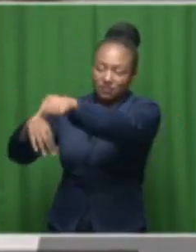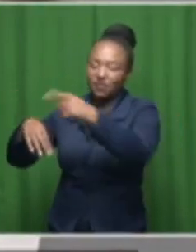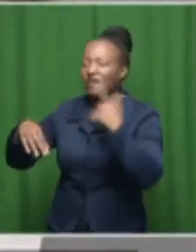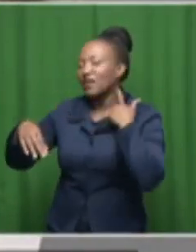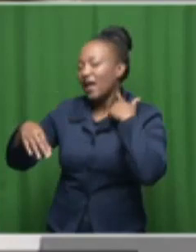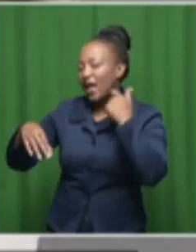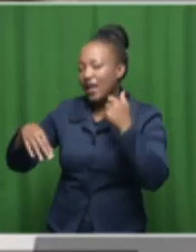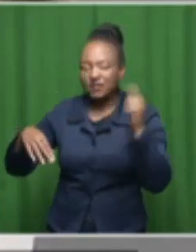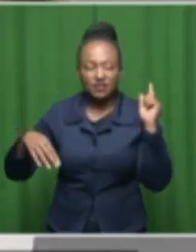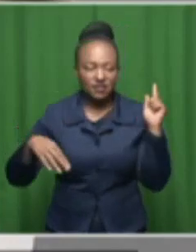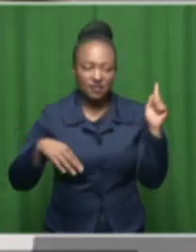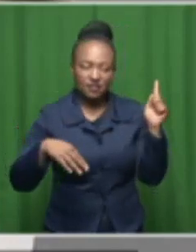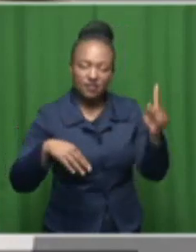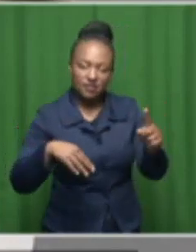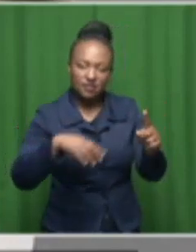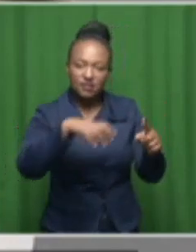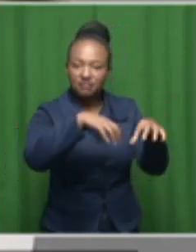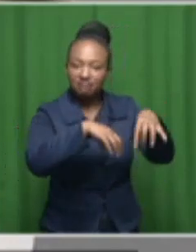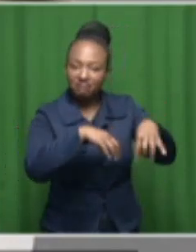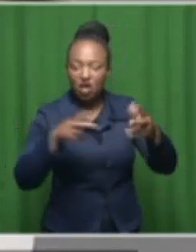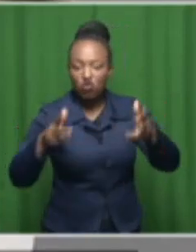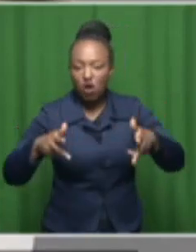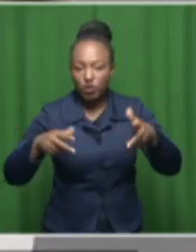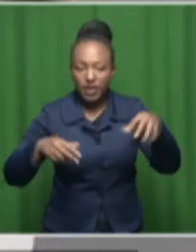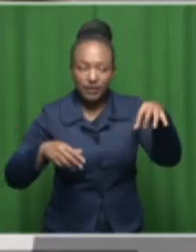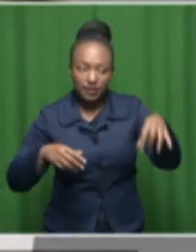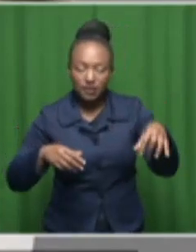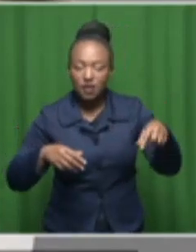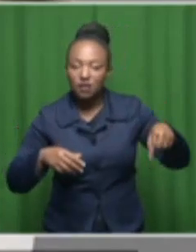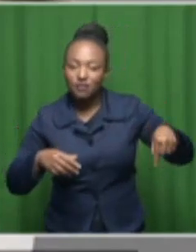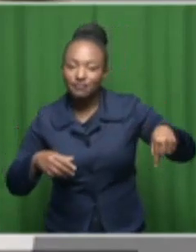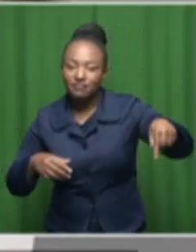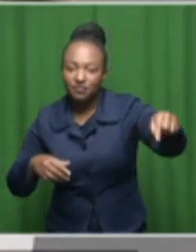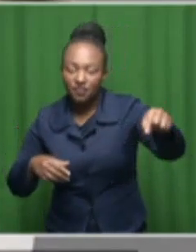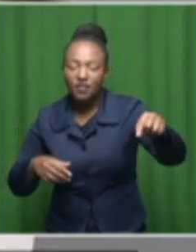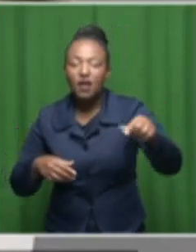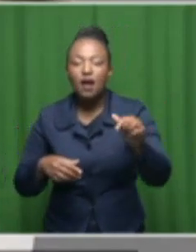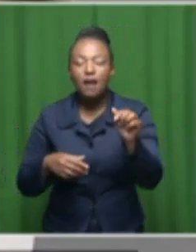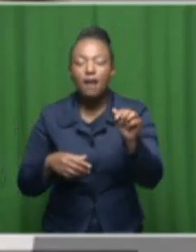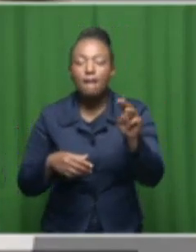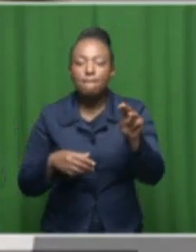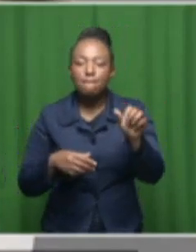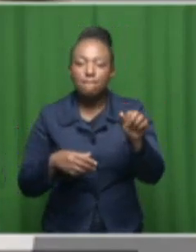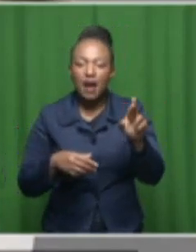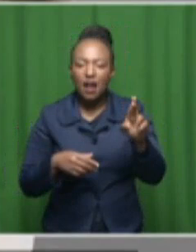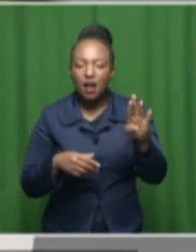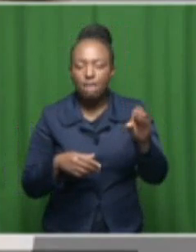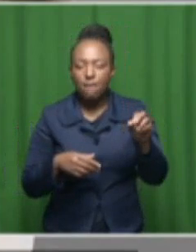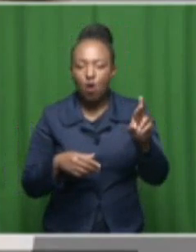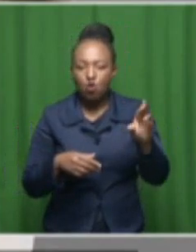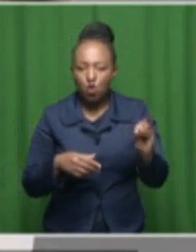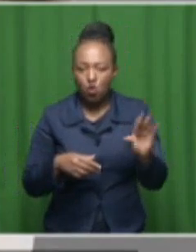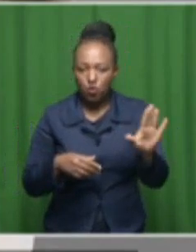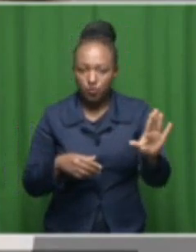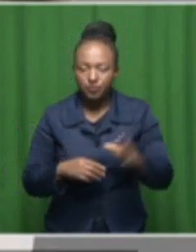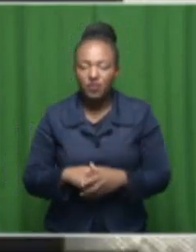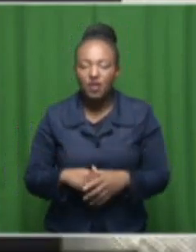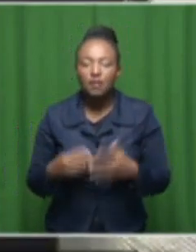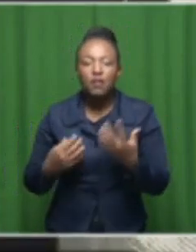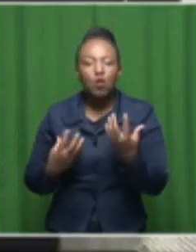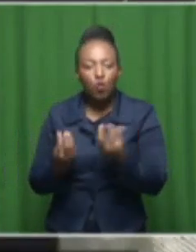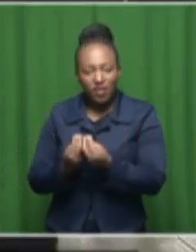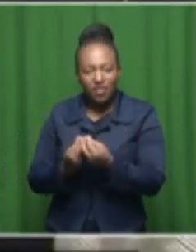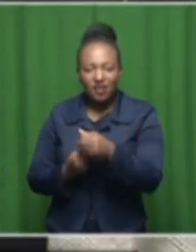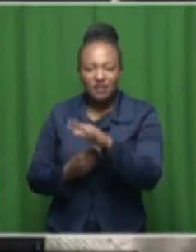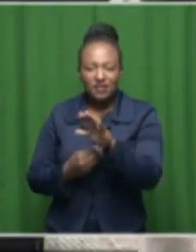to the other side. So this is exactly where we are. And of course, I still have the CEO with